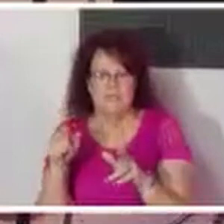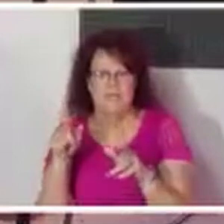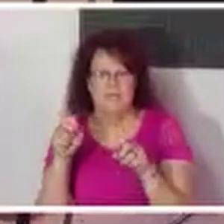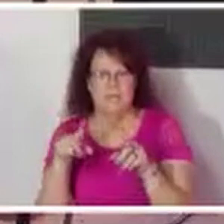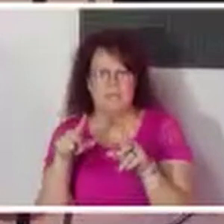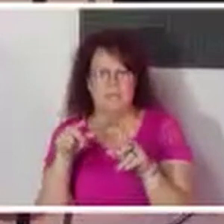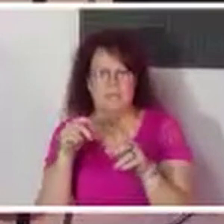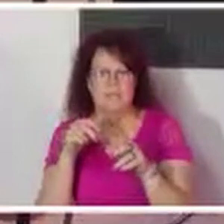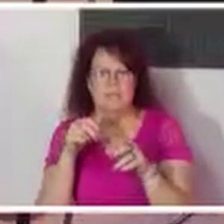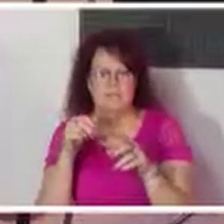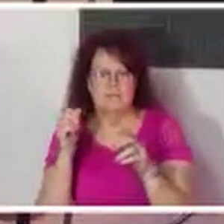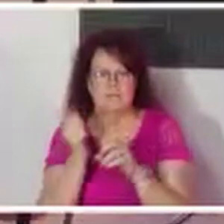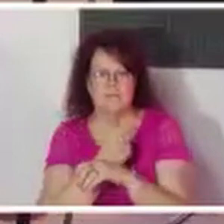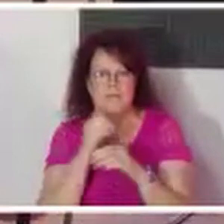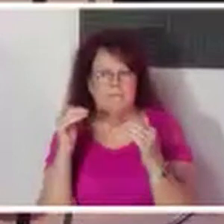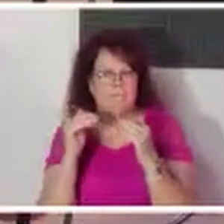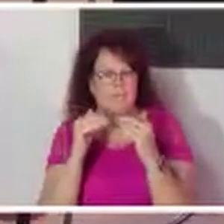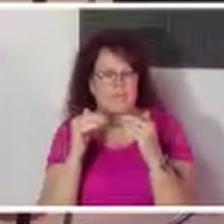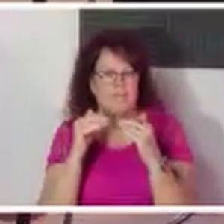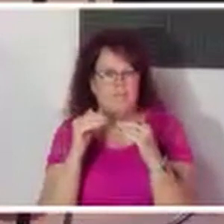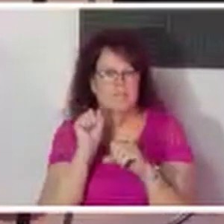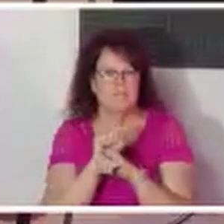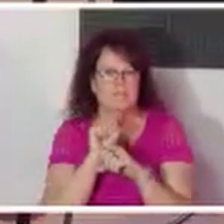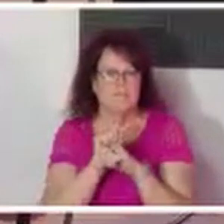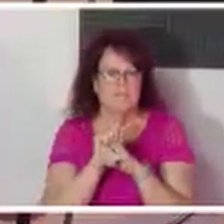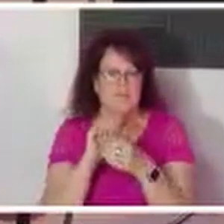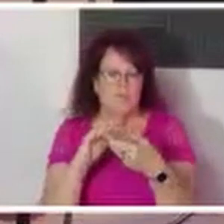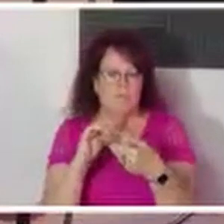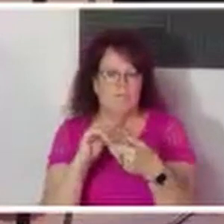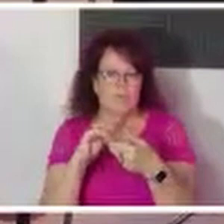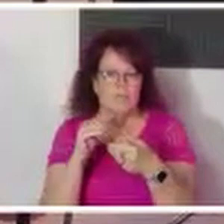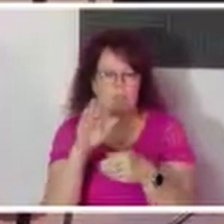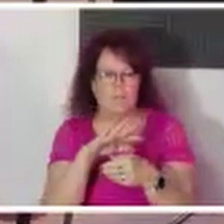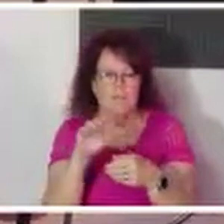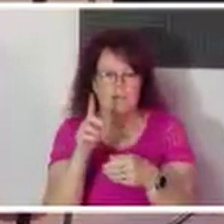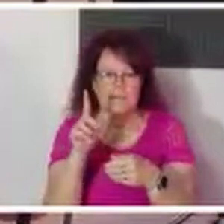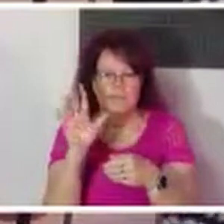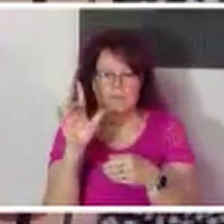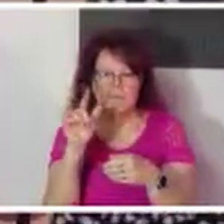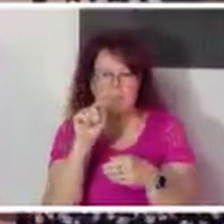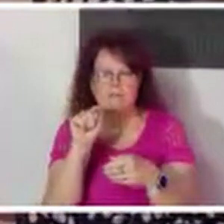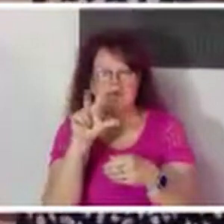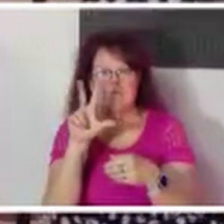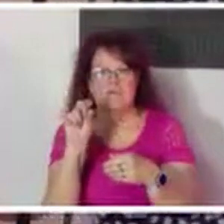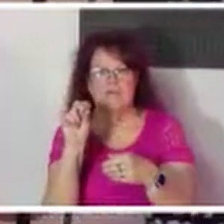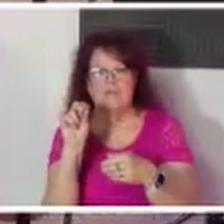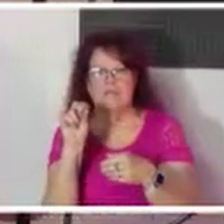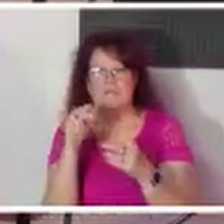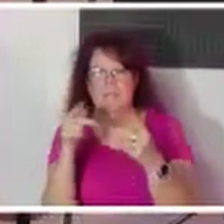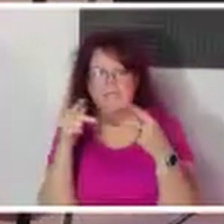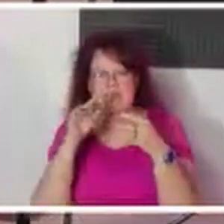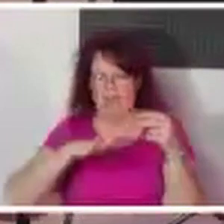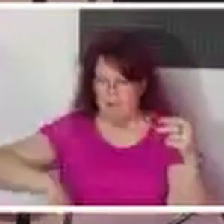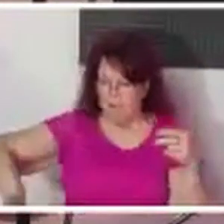home. So we will get referrals. We're in about 25 to 30 sites across the US at this point. So we're